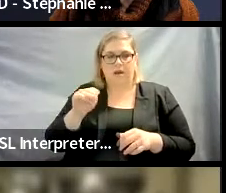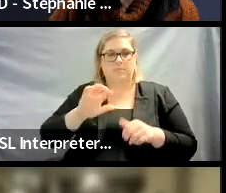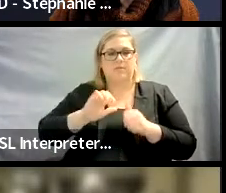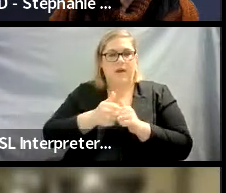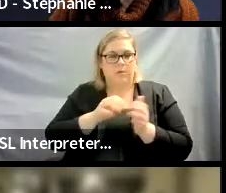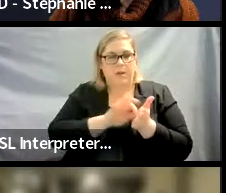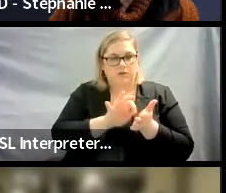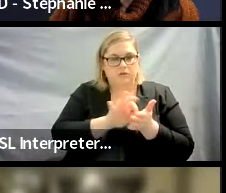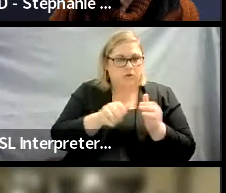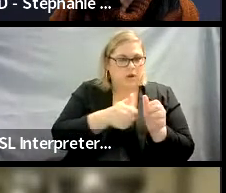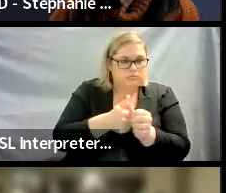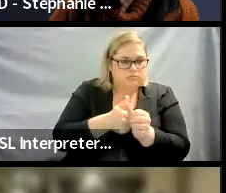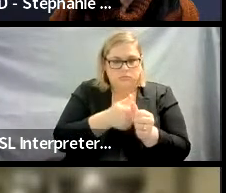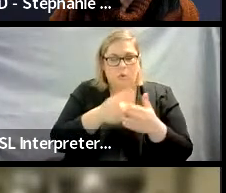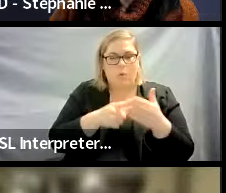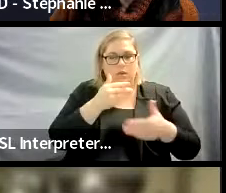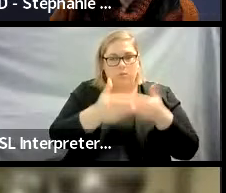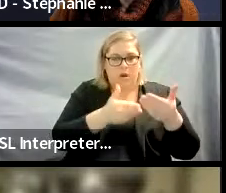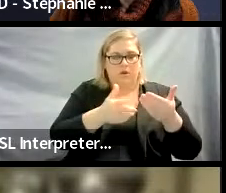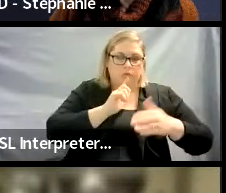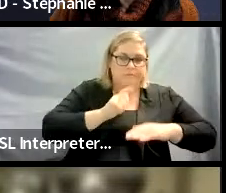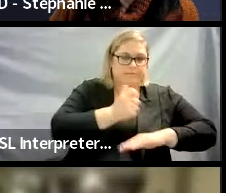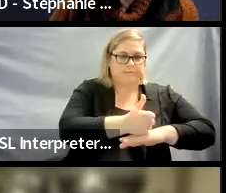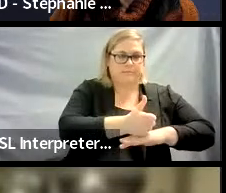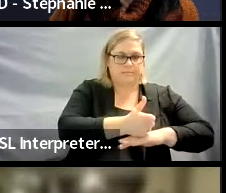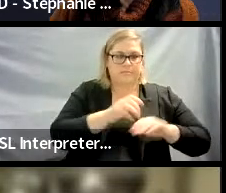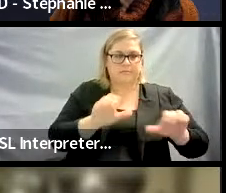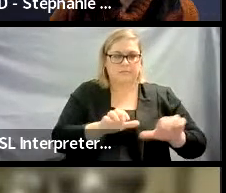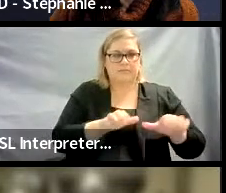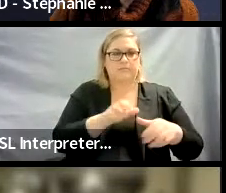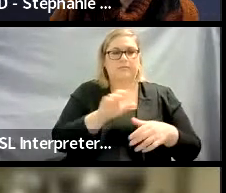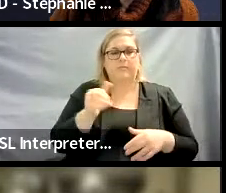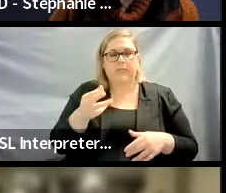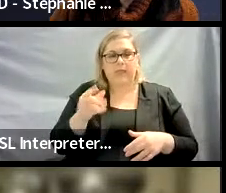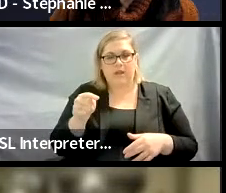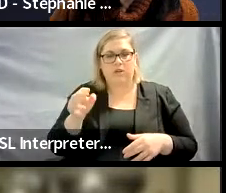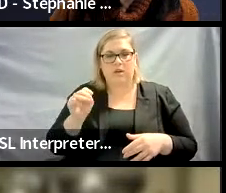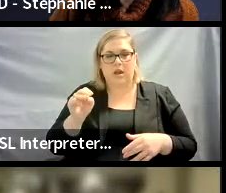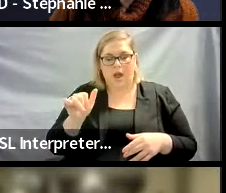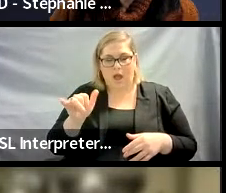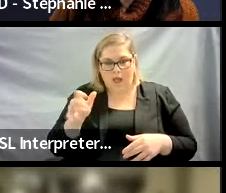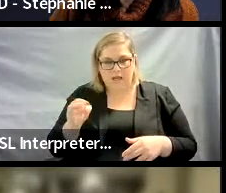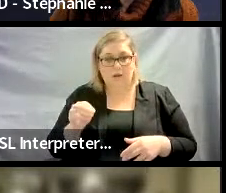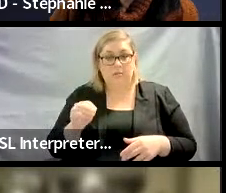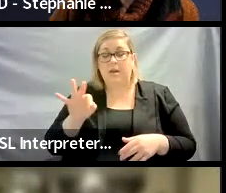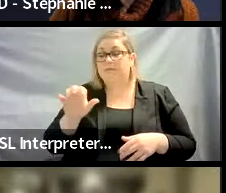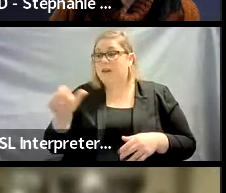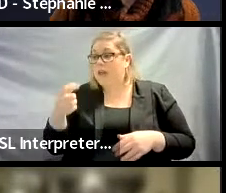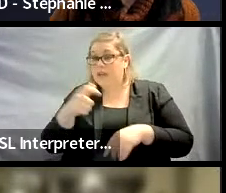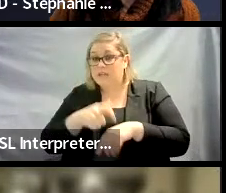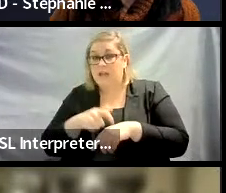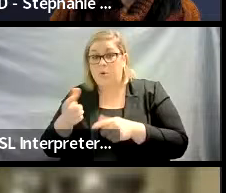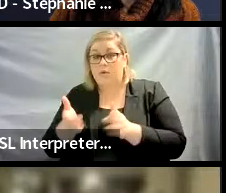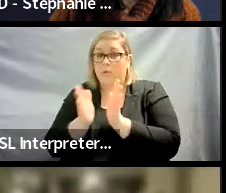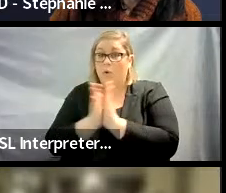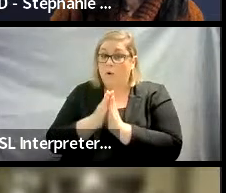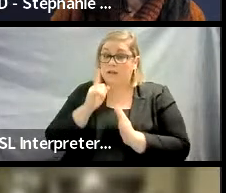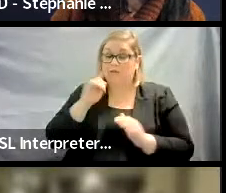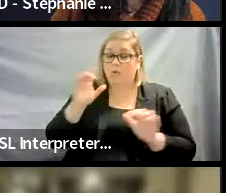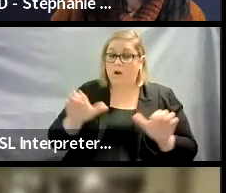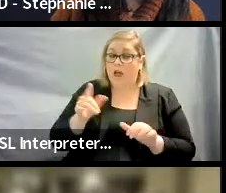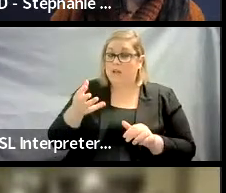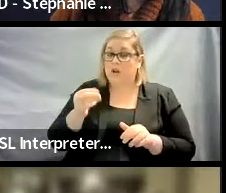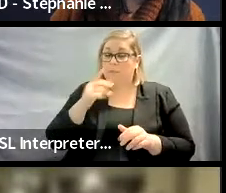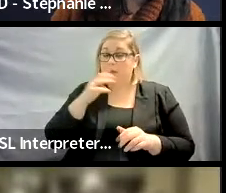and what the progress is towards implementing the action items. If at any time you have a requested action item that perhaps we didn't